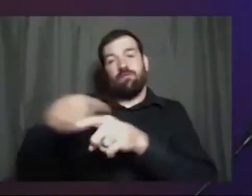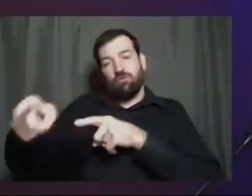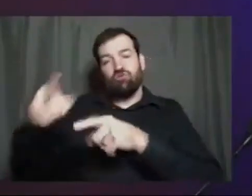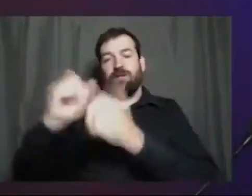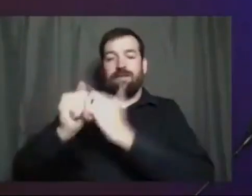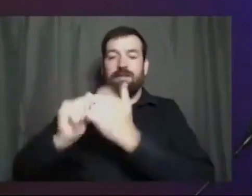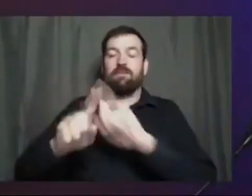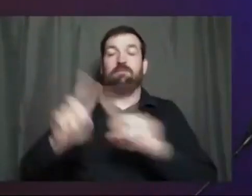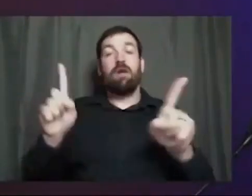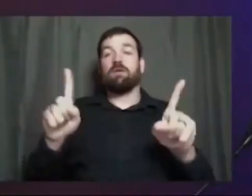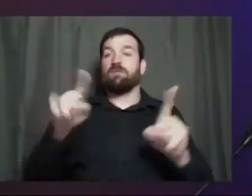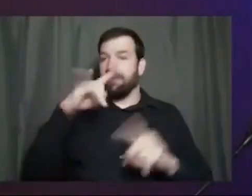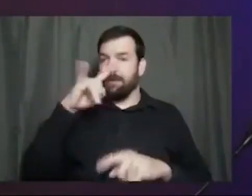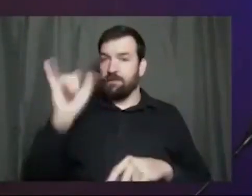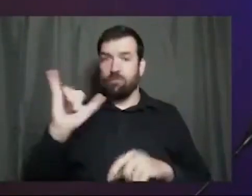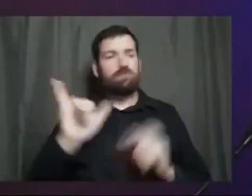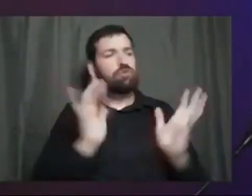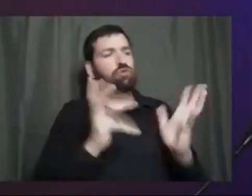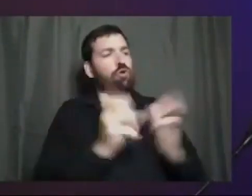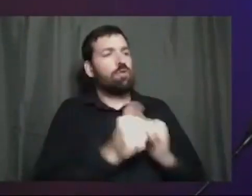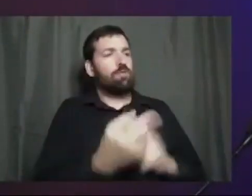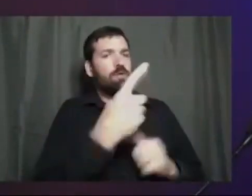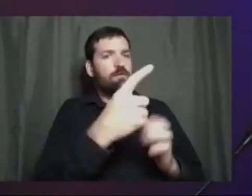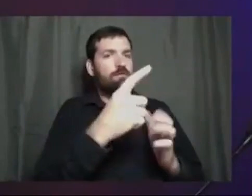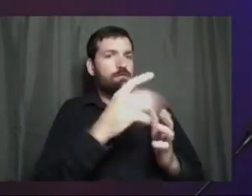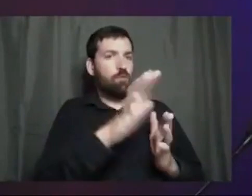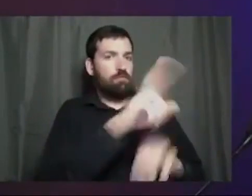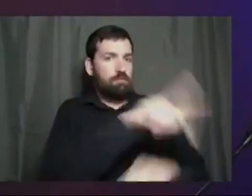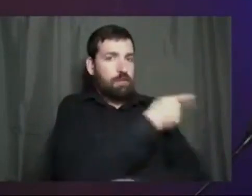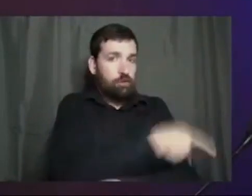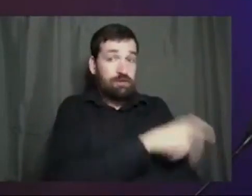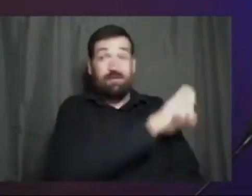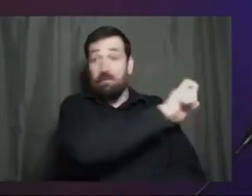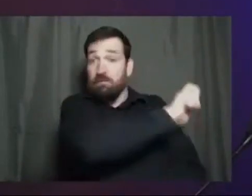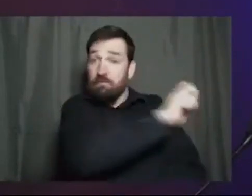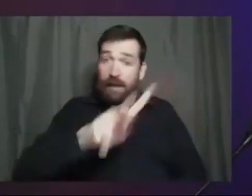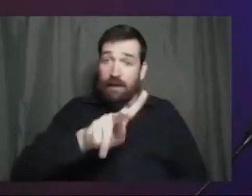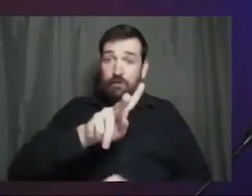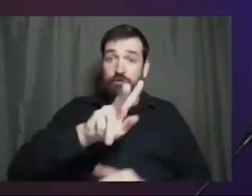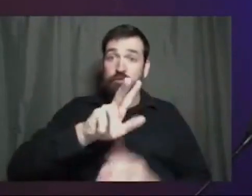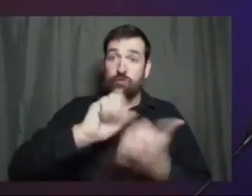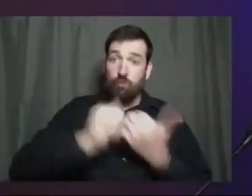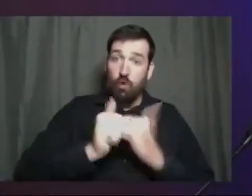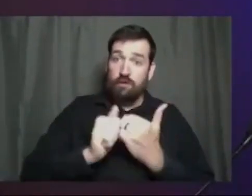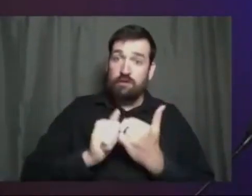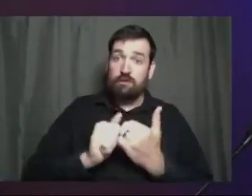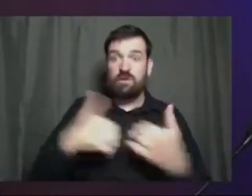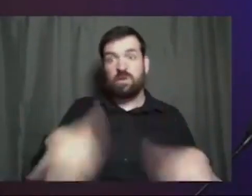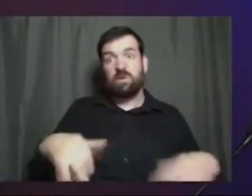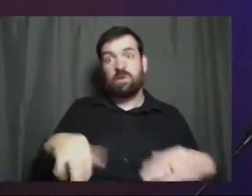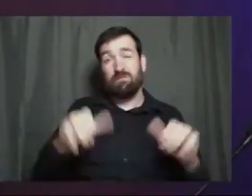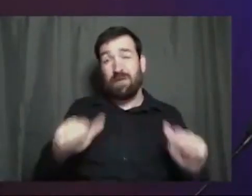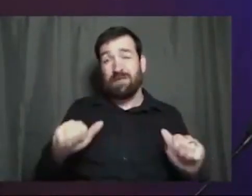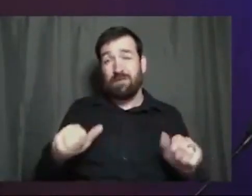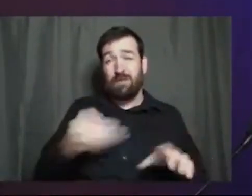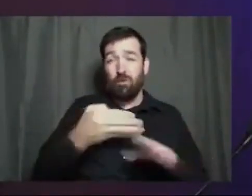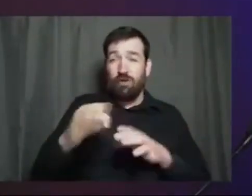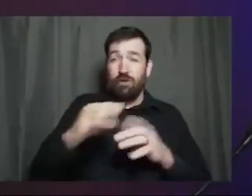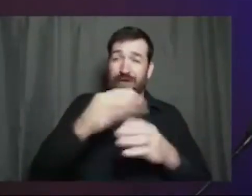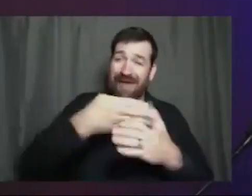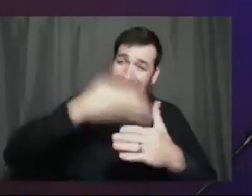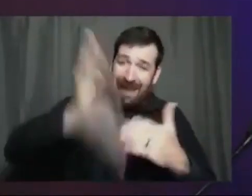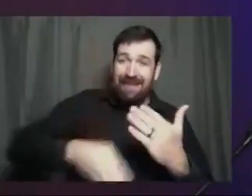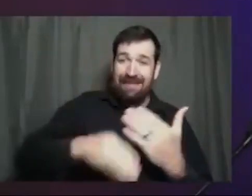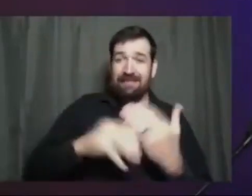with a patient of yours who was able to come back to sports after suffering really what could have been a career-ending injury. Here's